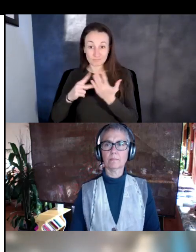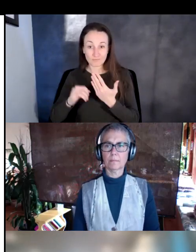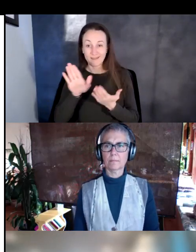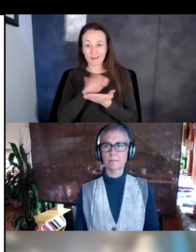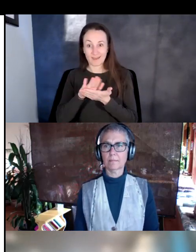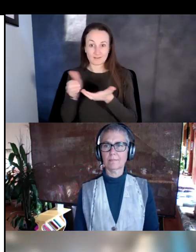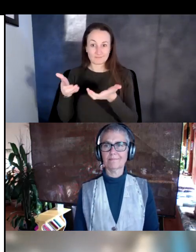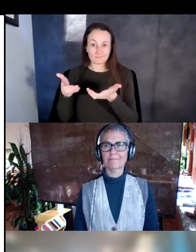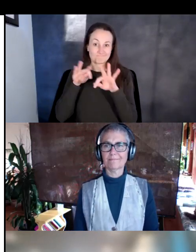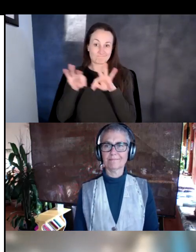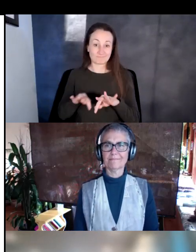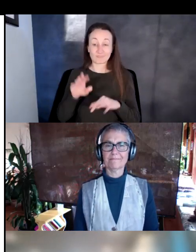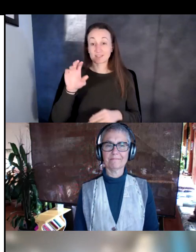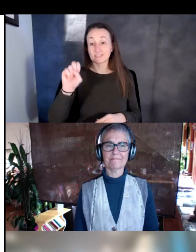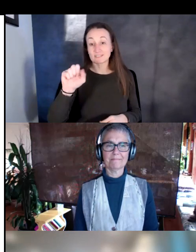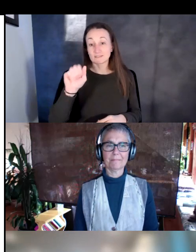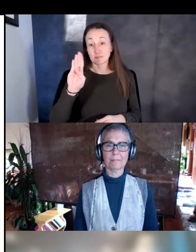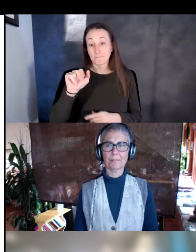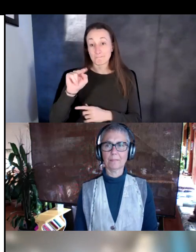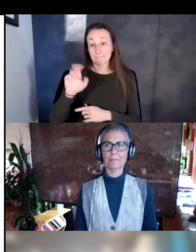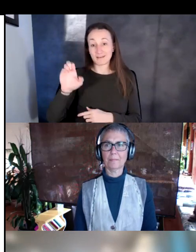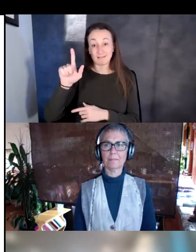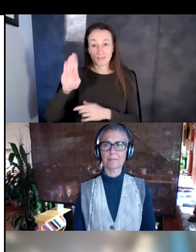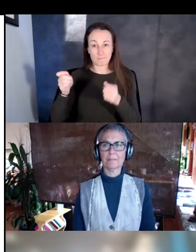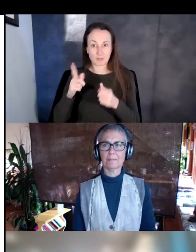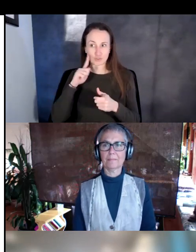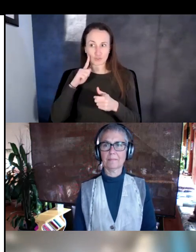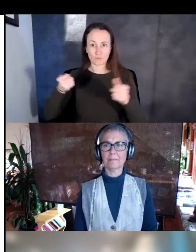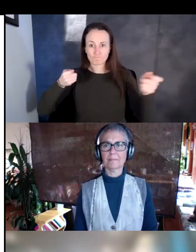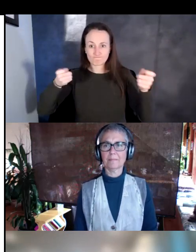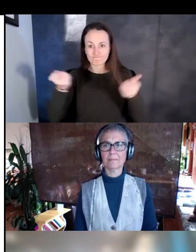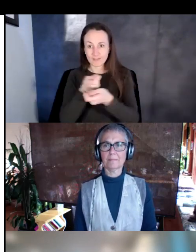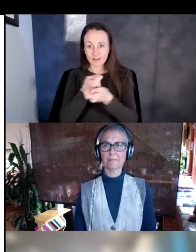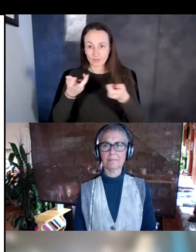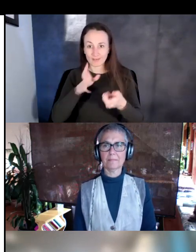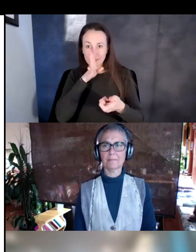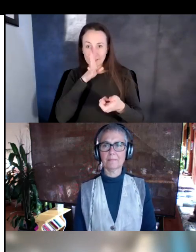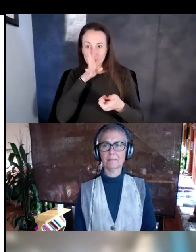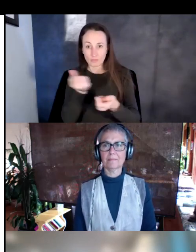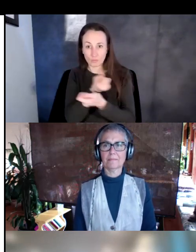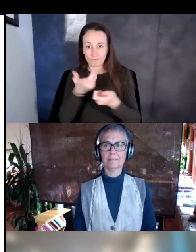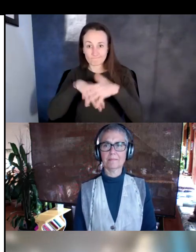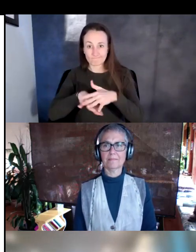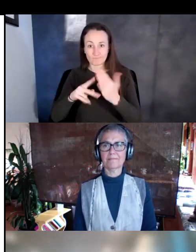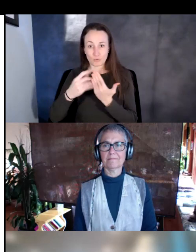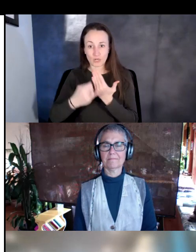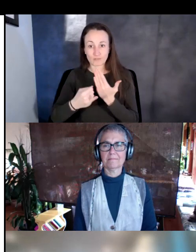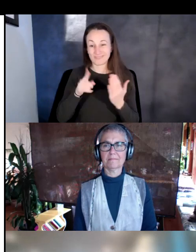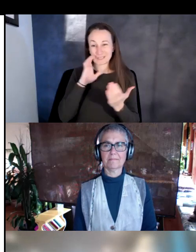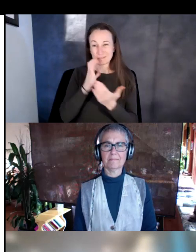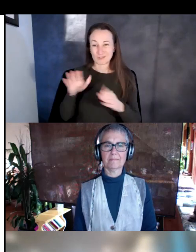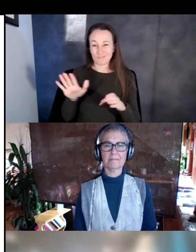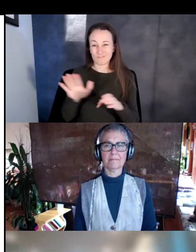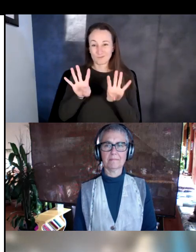nice introduction. Sabine, our lab manager, for keeping everything afloat and really talking through on these projects. These are pictures of the full